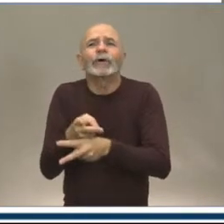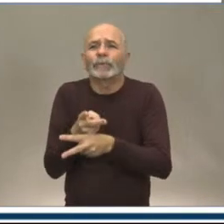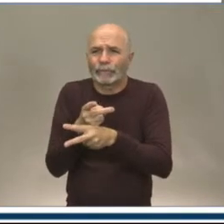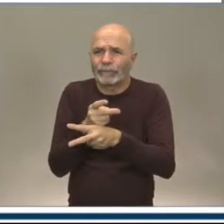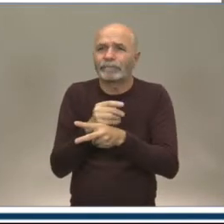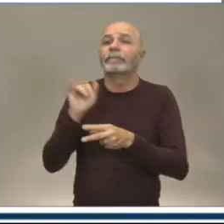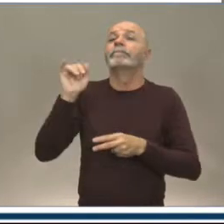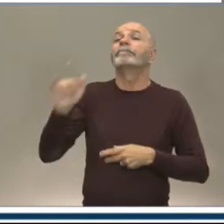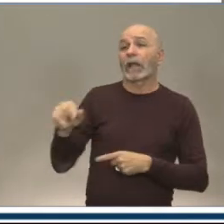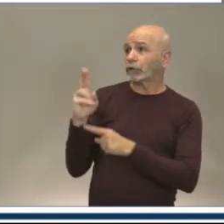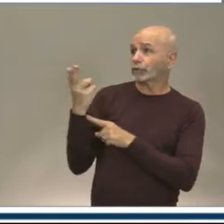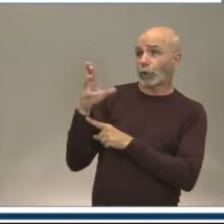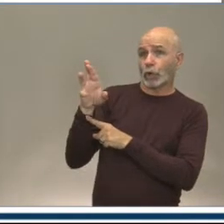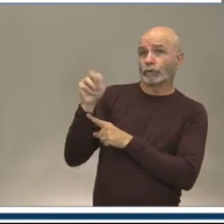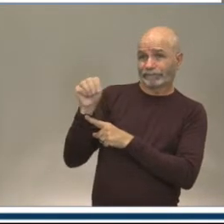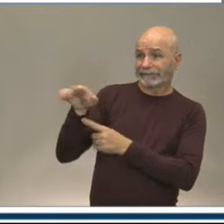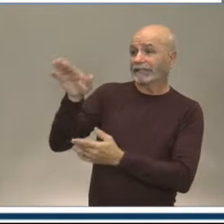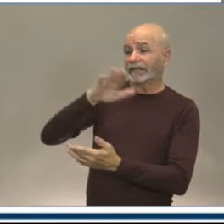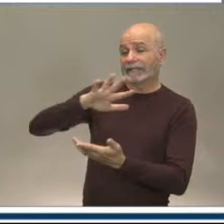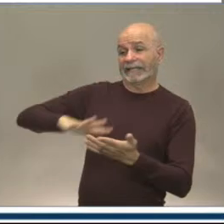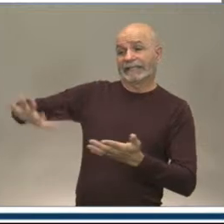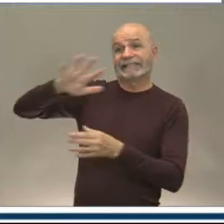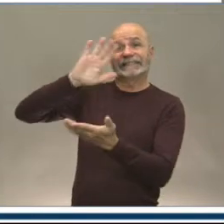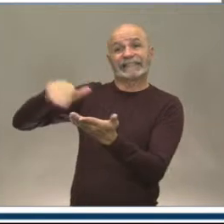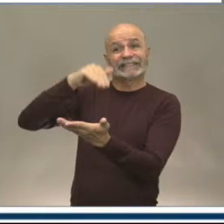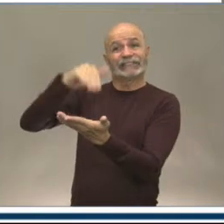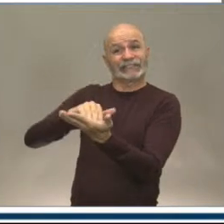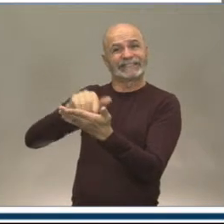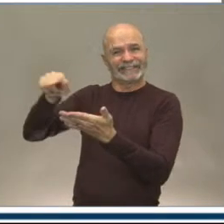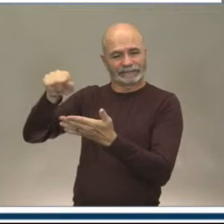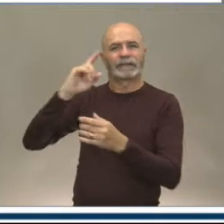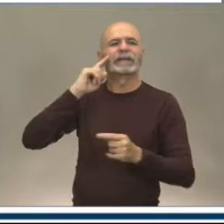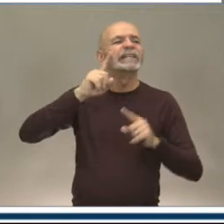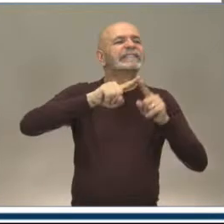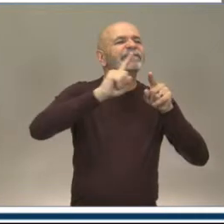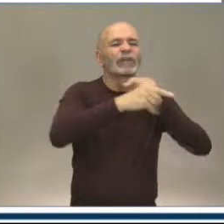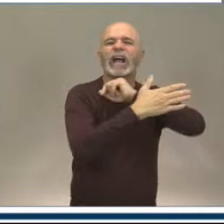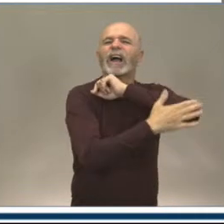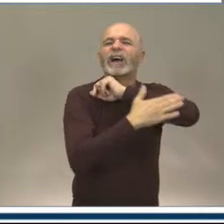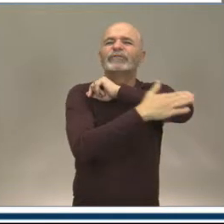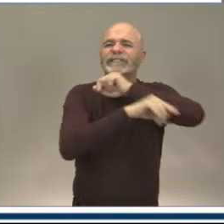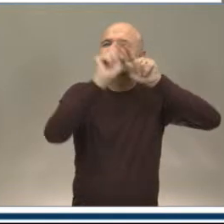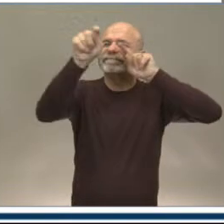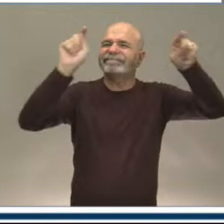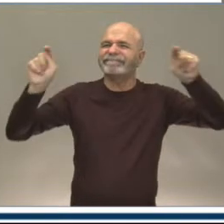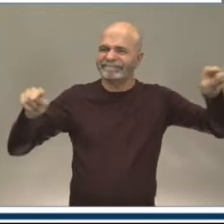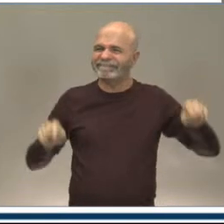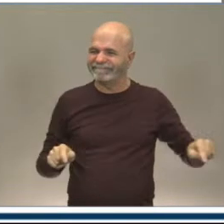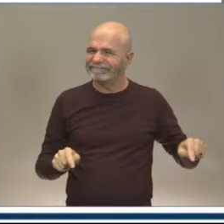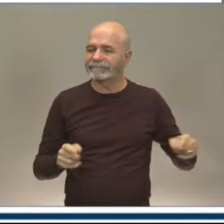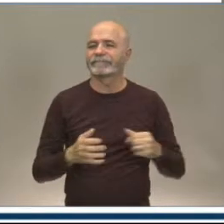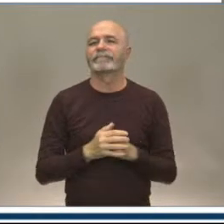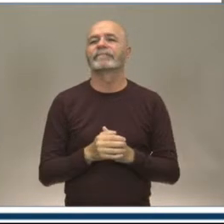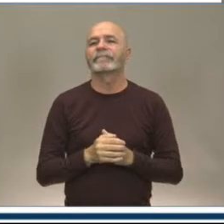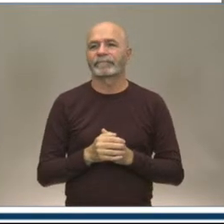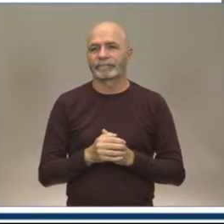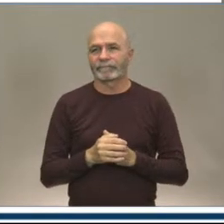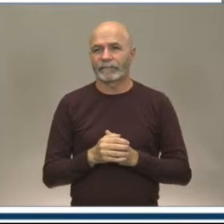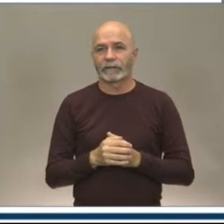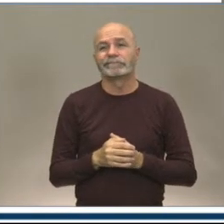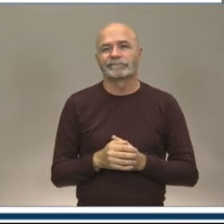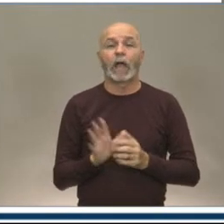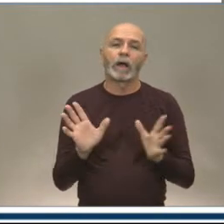from central Halifax into suburban and semi-rural areas in and around the city. Most cases are in children